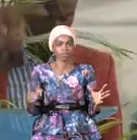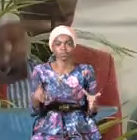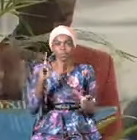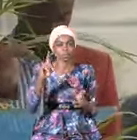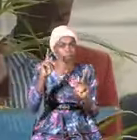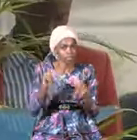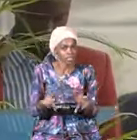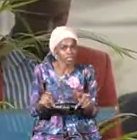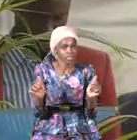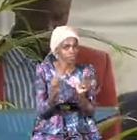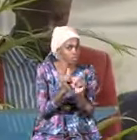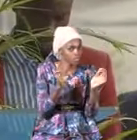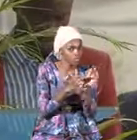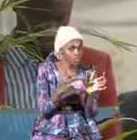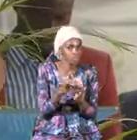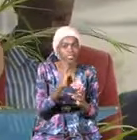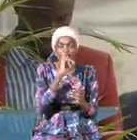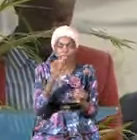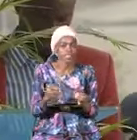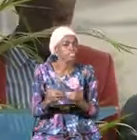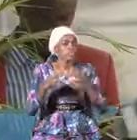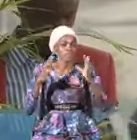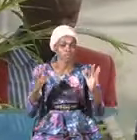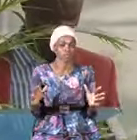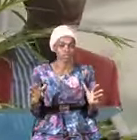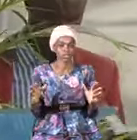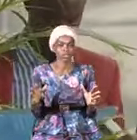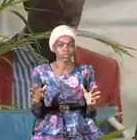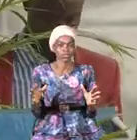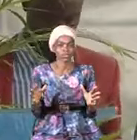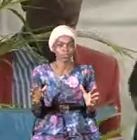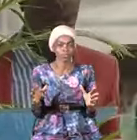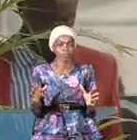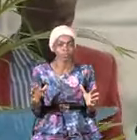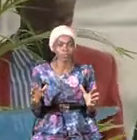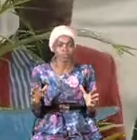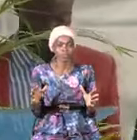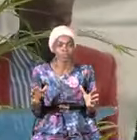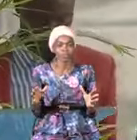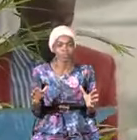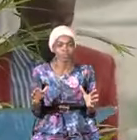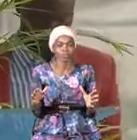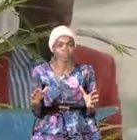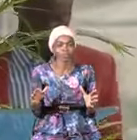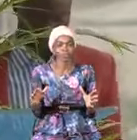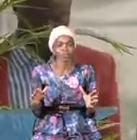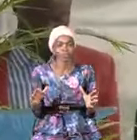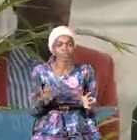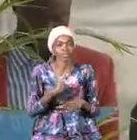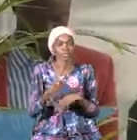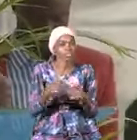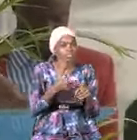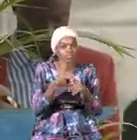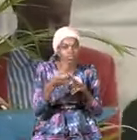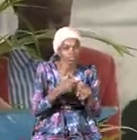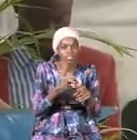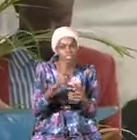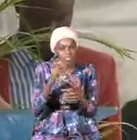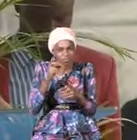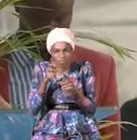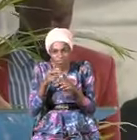is majority. All those difficulties are just for a few time